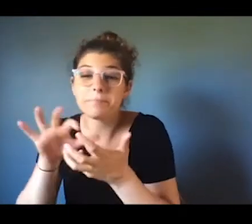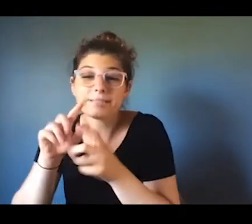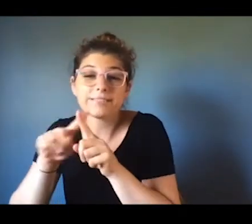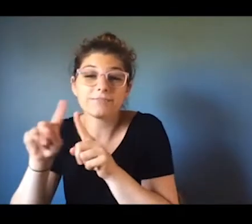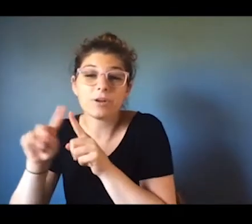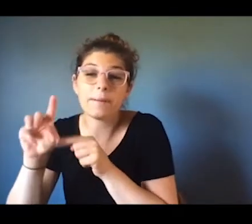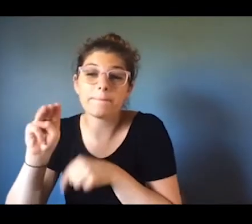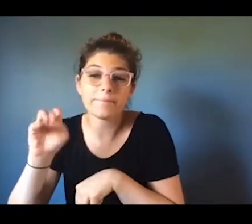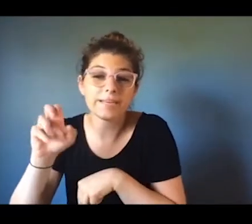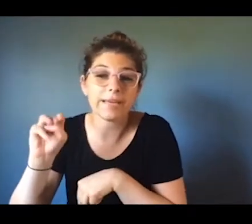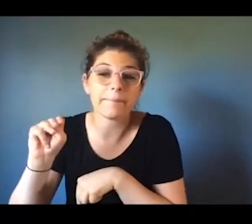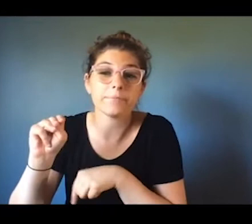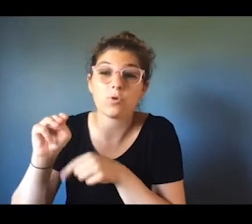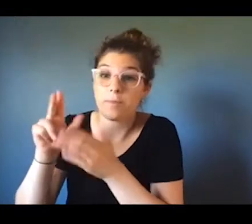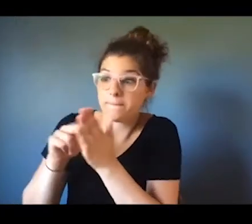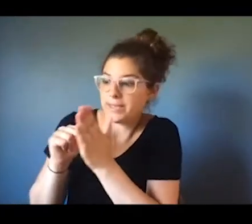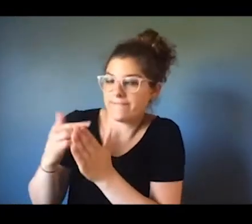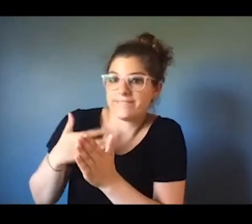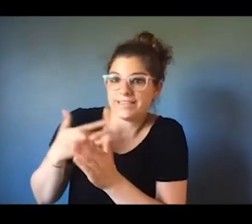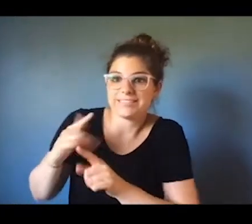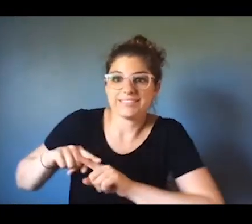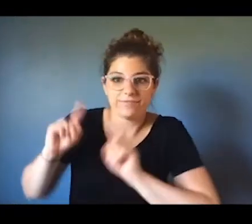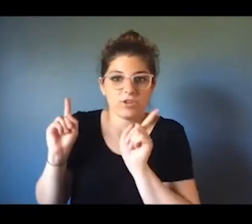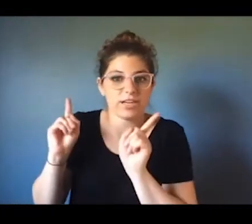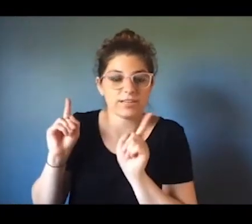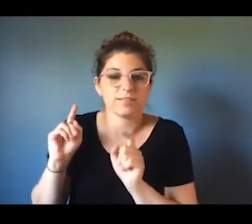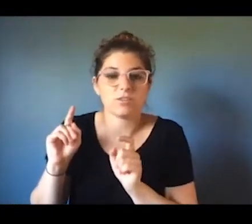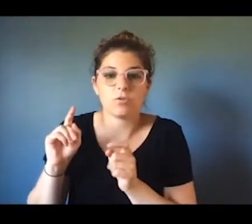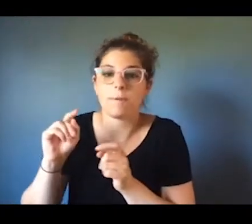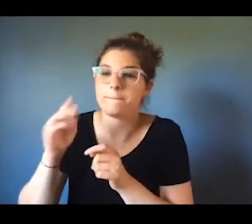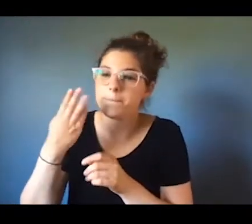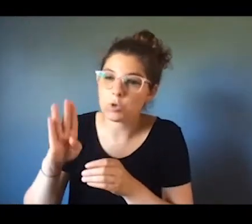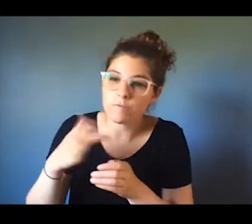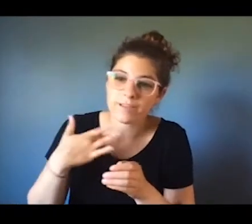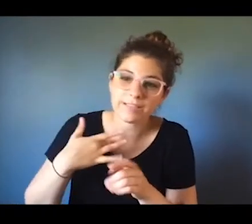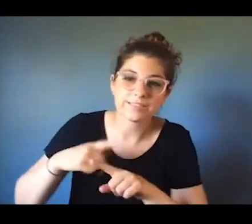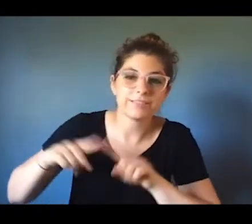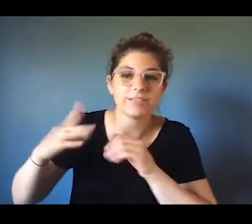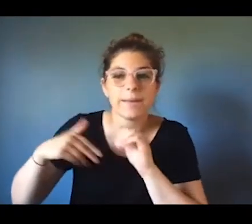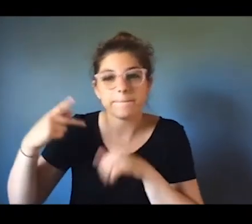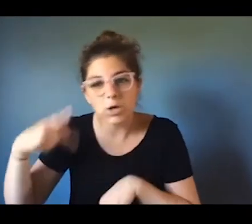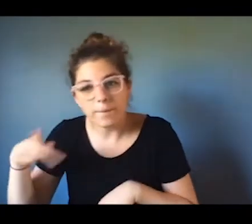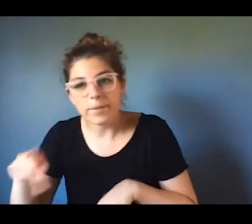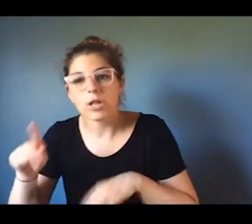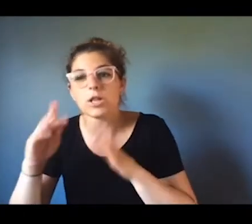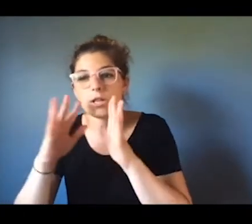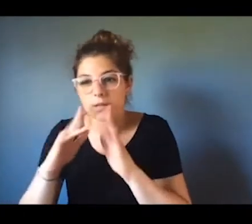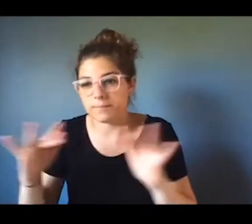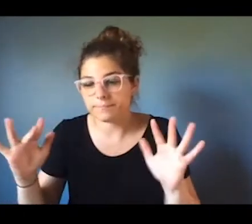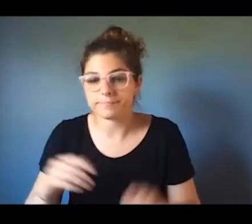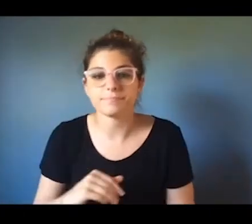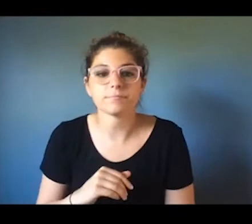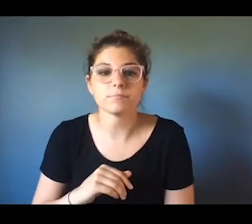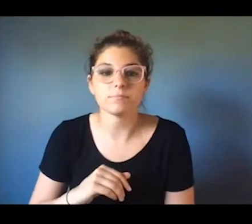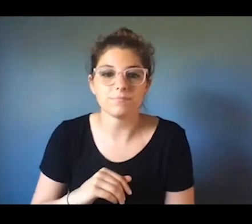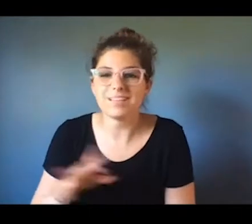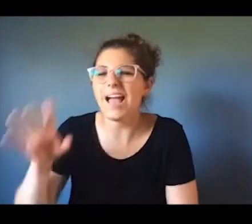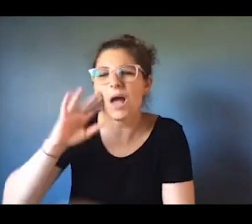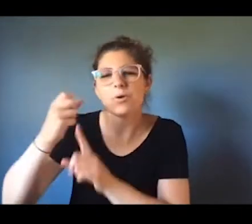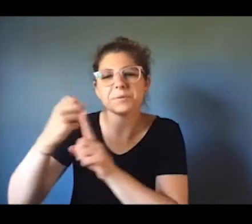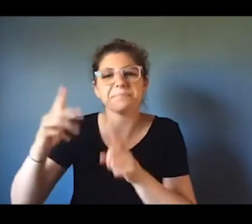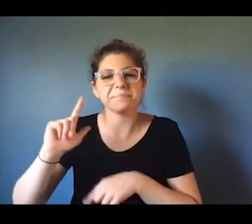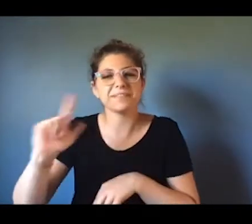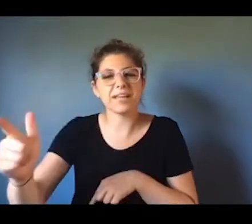the other colors, I mix different mediums in with, so the paint actually feels different. So the blue feels different than the purple, and so on and so